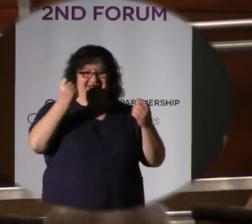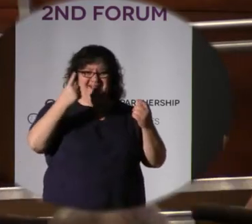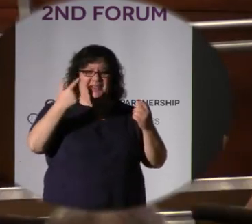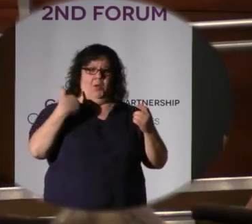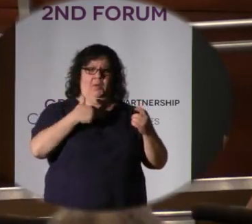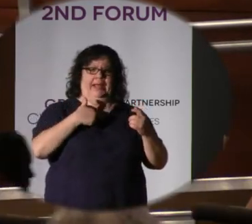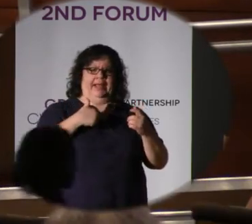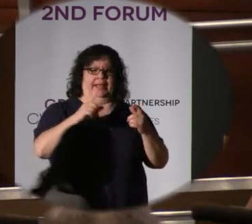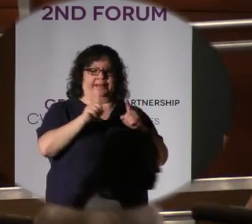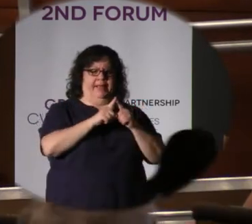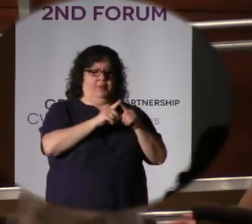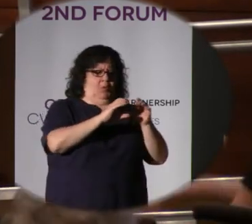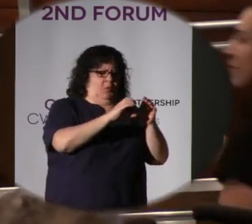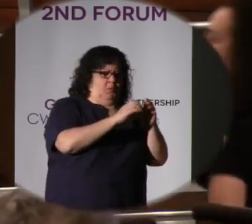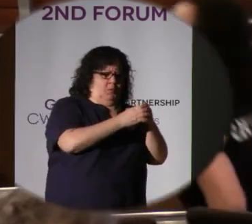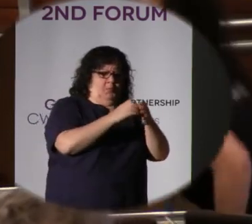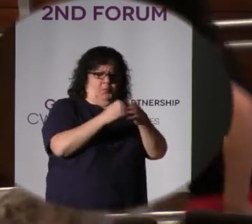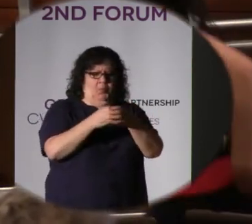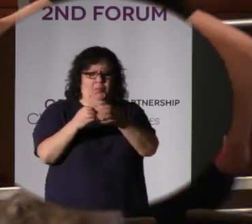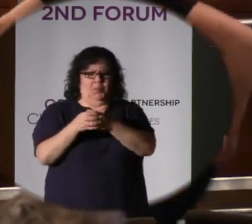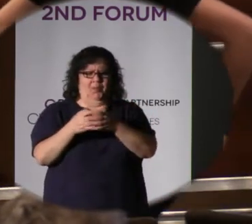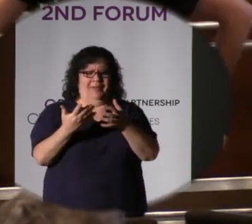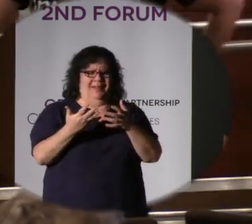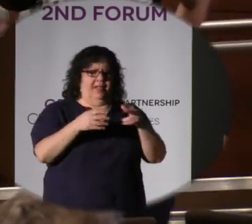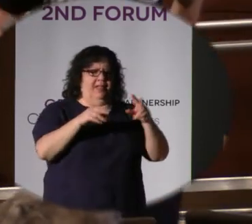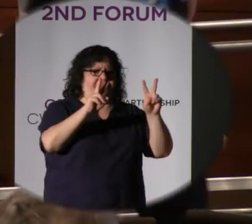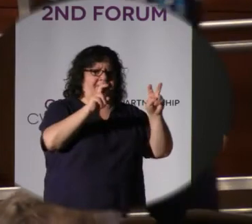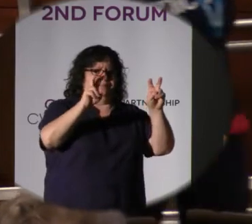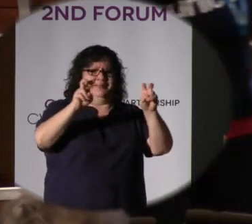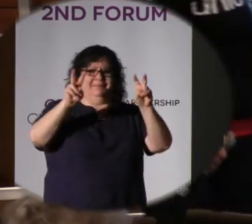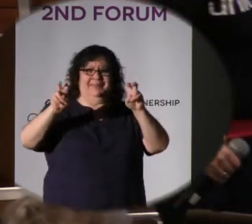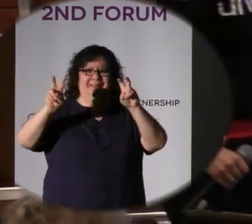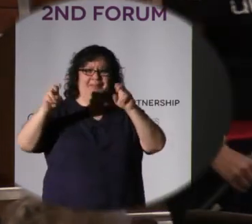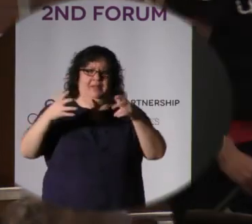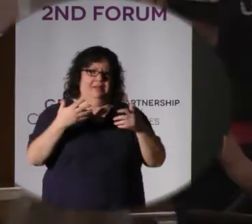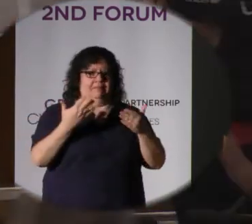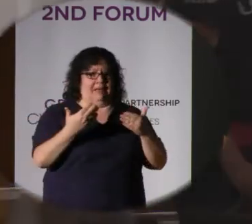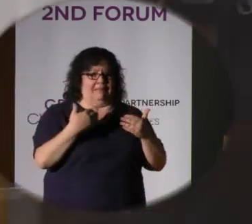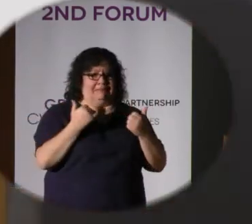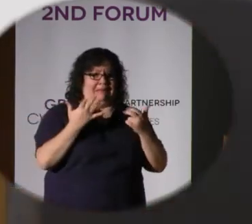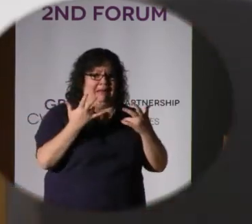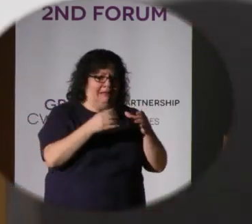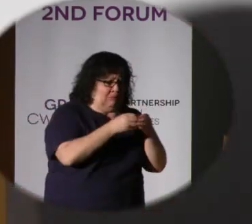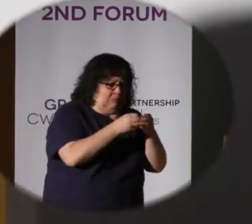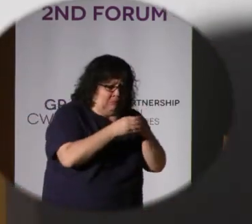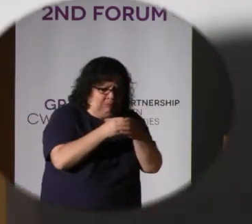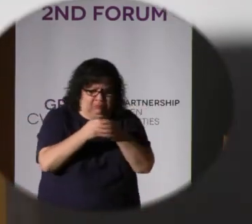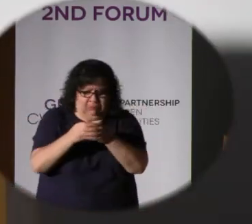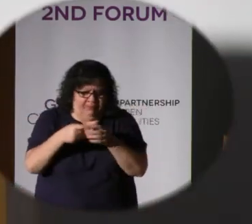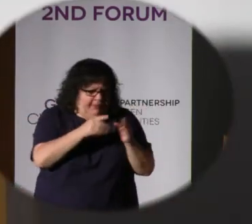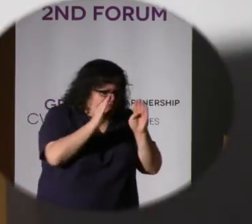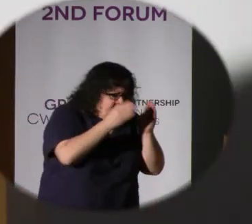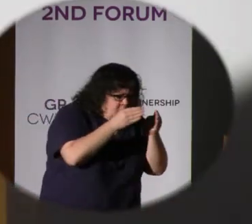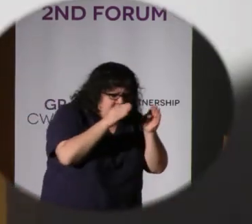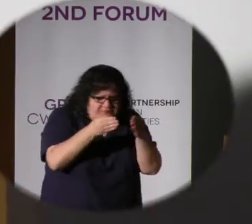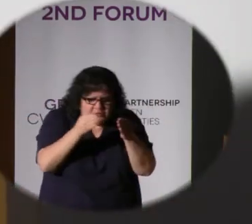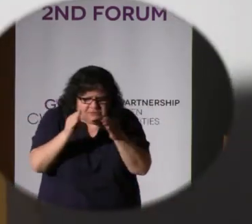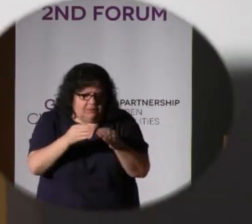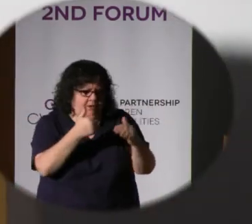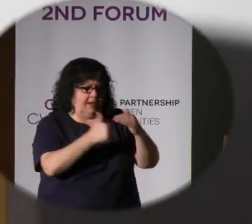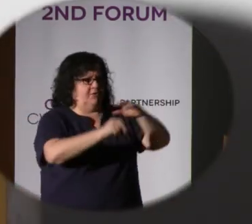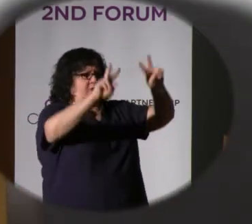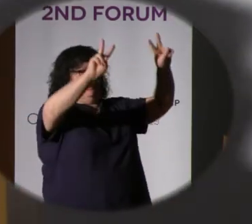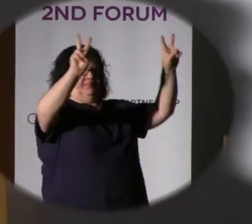have a need that arises. Thank you. Thank you. Let me take one more question, and then we'll have